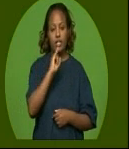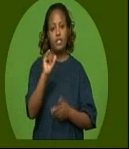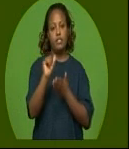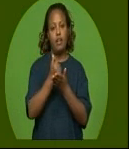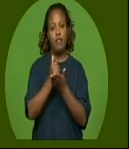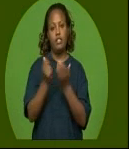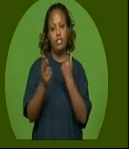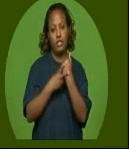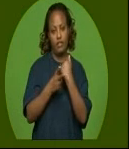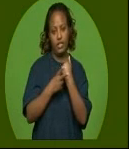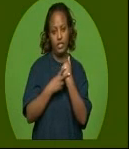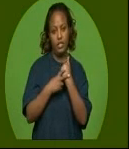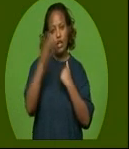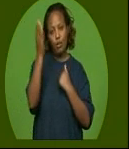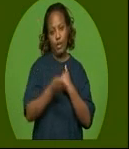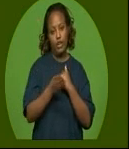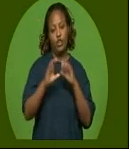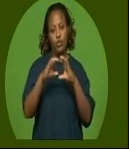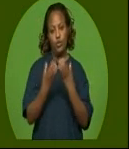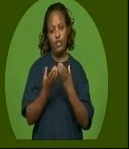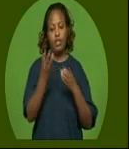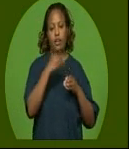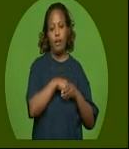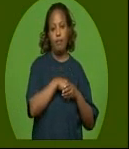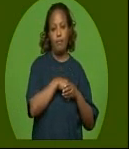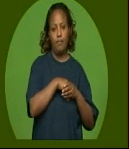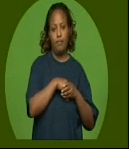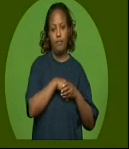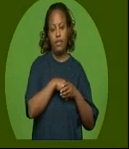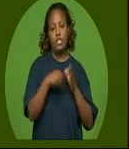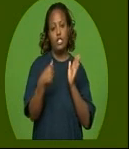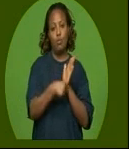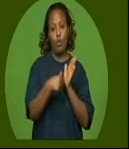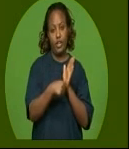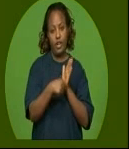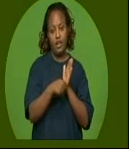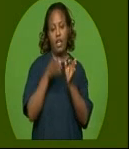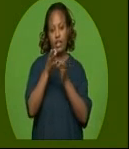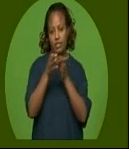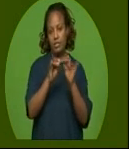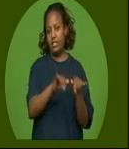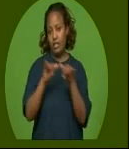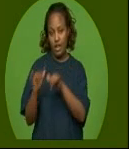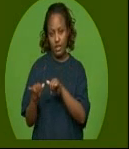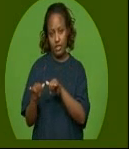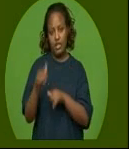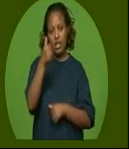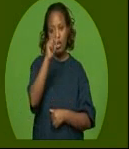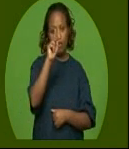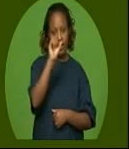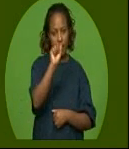APS is the average savings per unit income. Symbolically, it is expressed